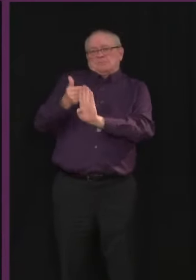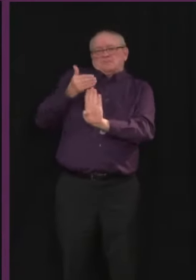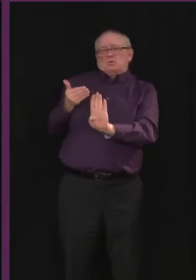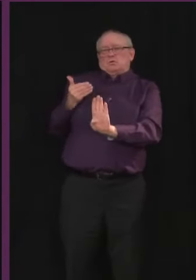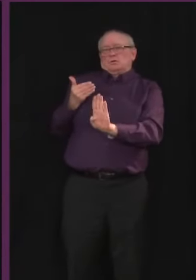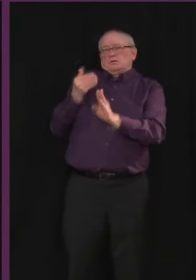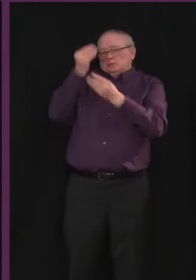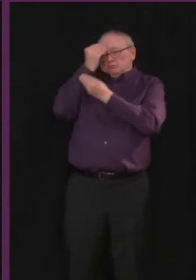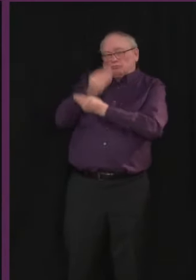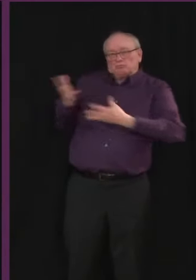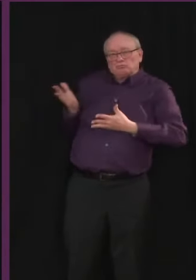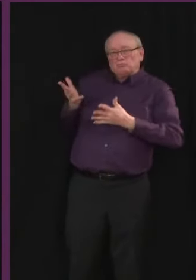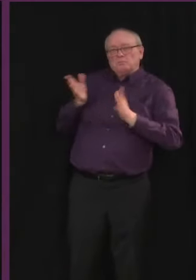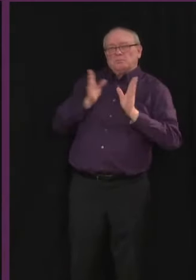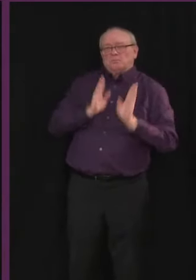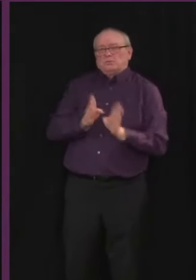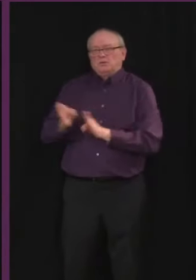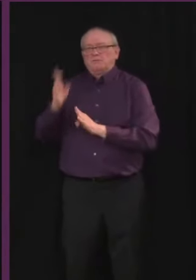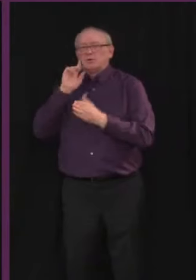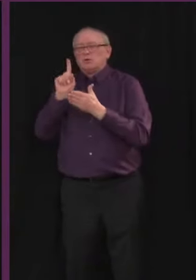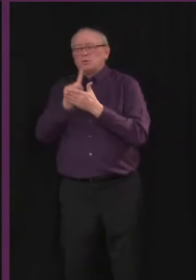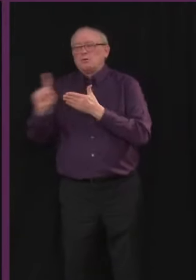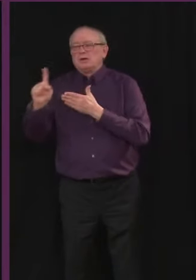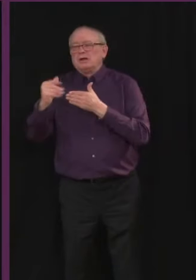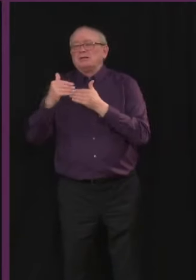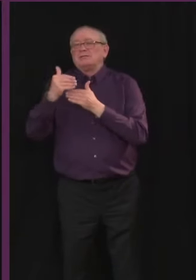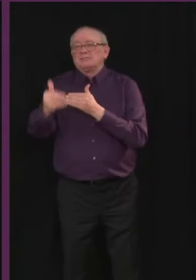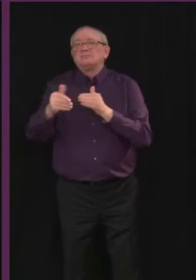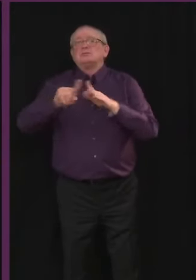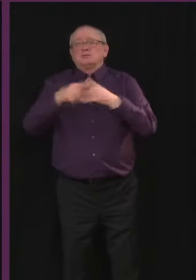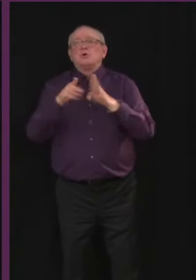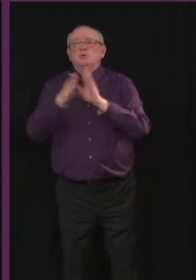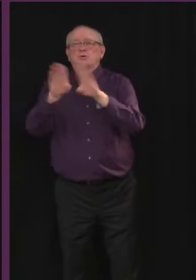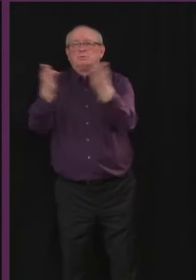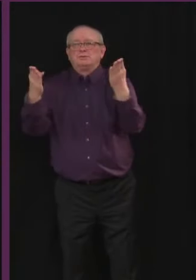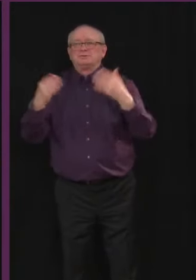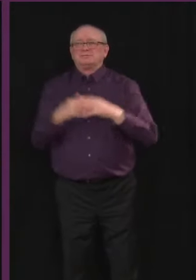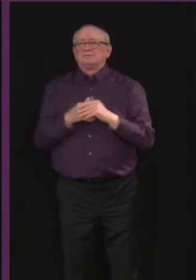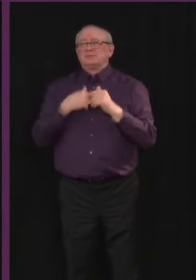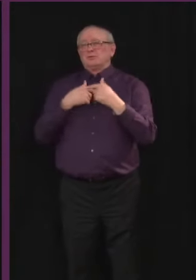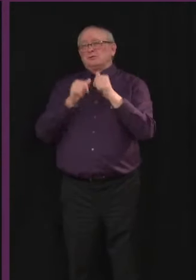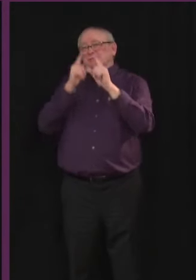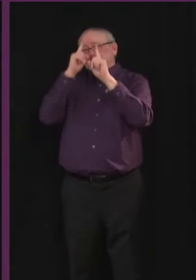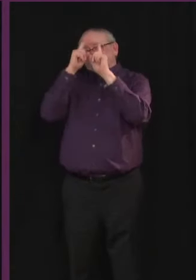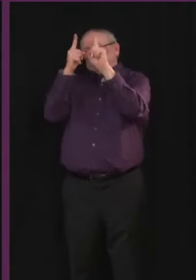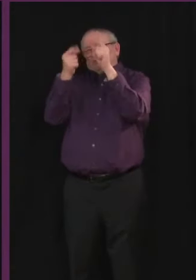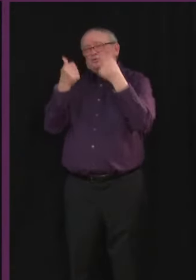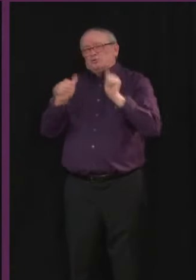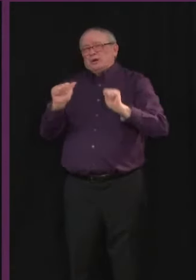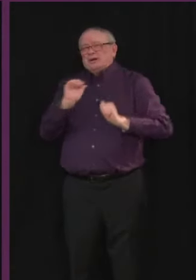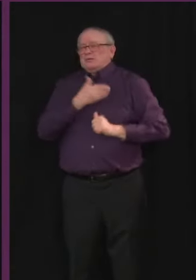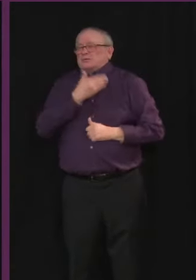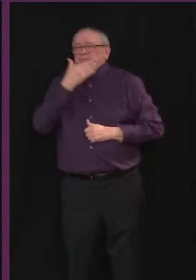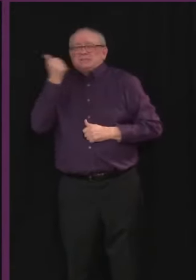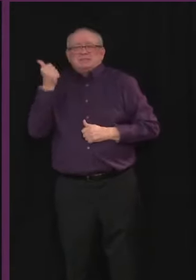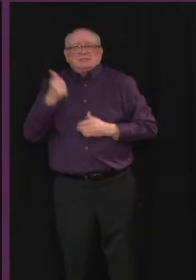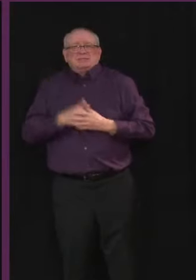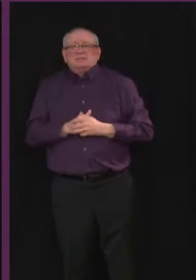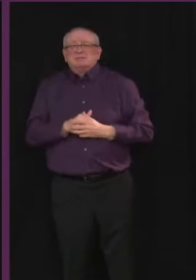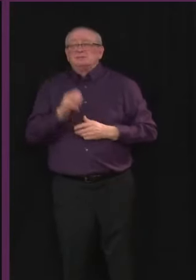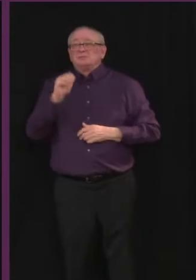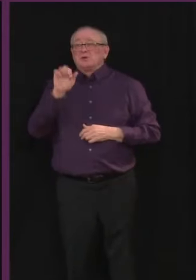do. The exact decisions, as I said, would be made at the earliest on March 1st, and so we'll see how our numbers